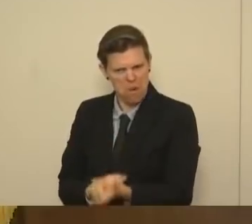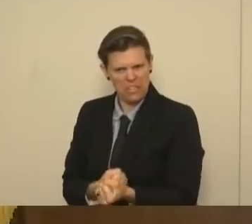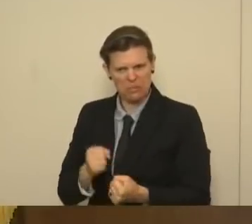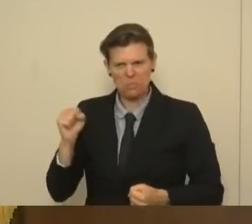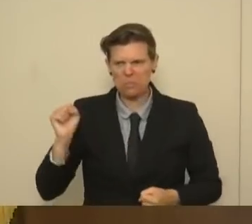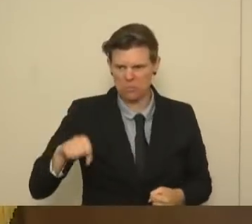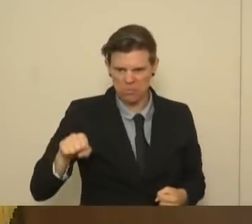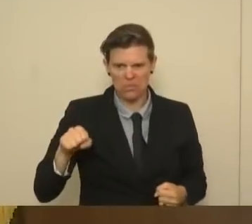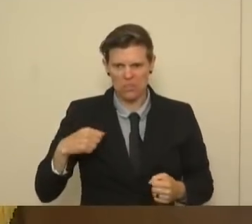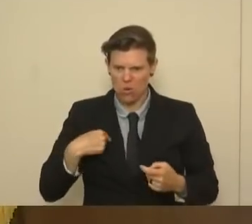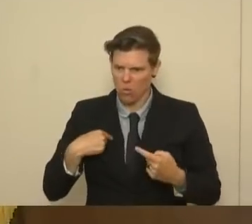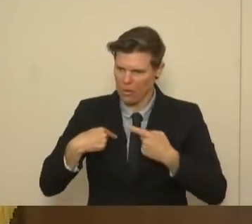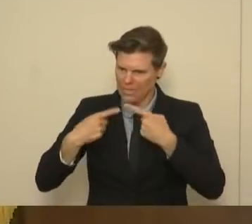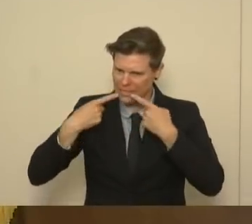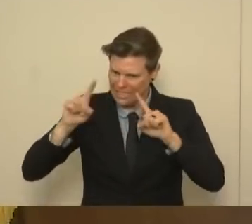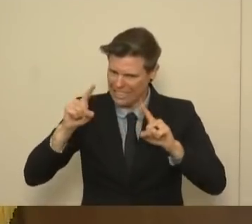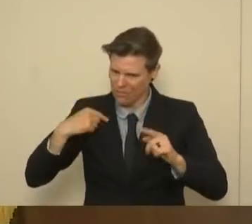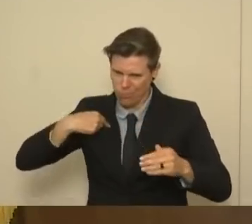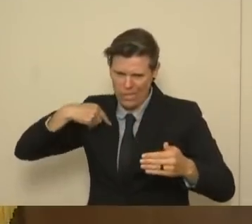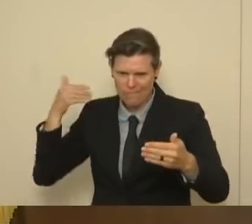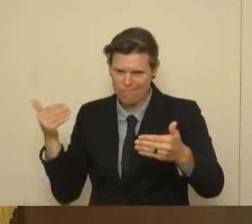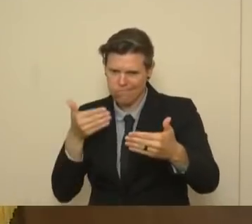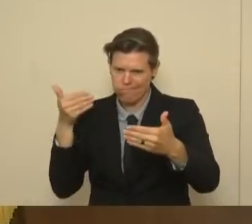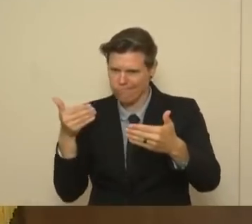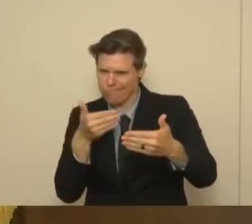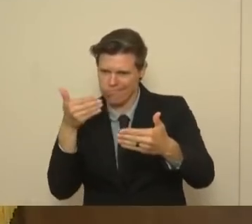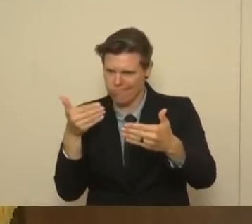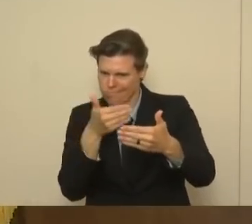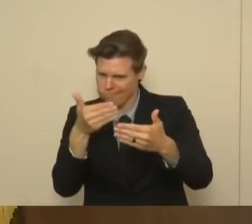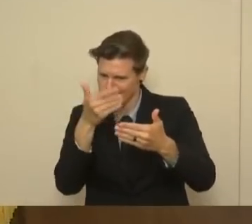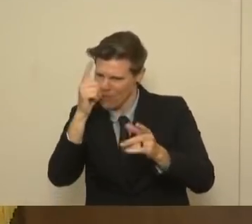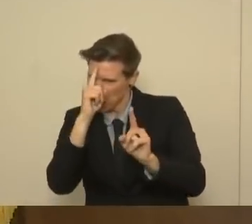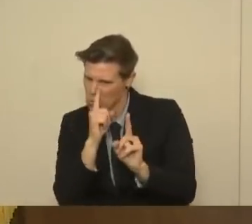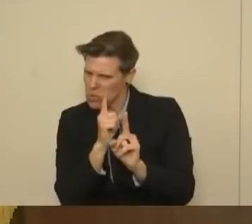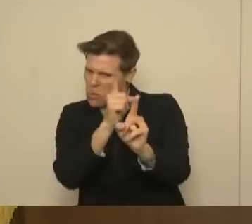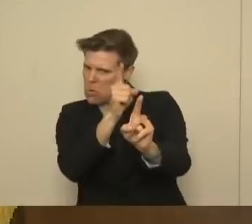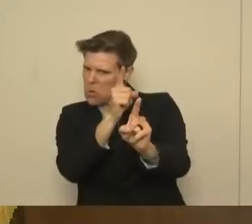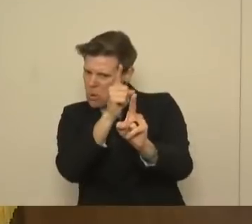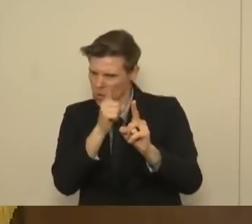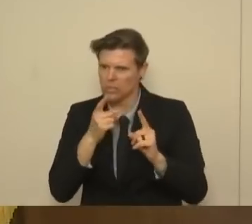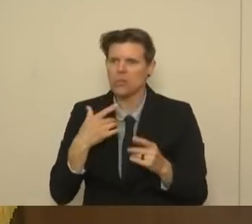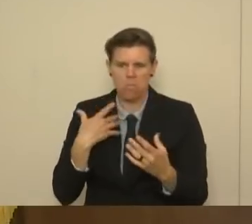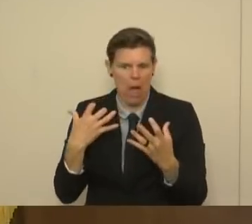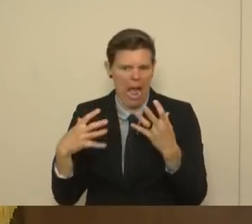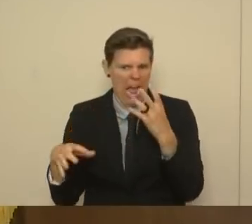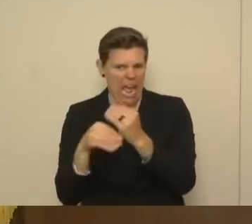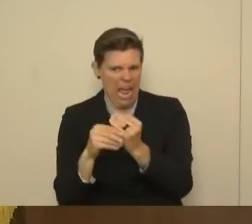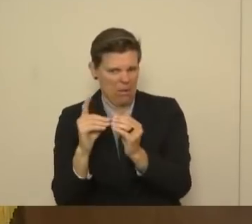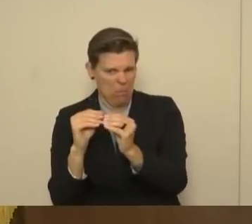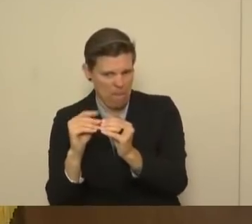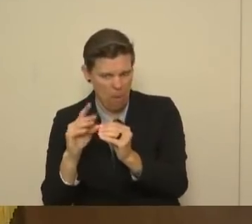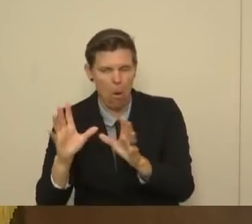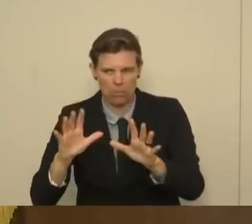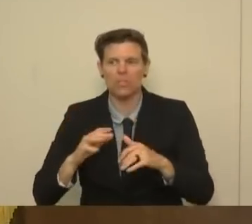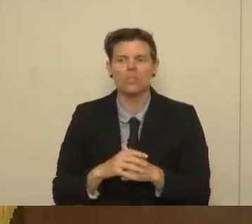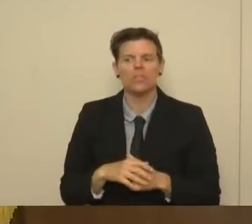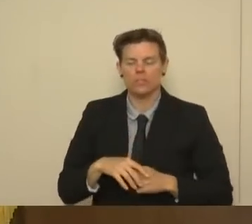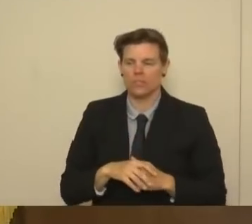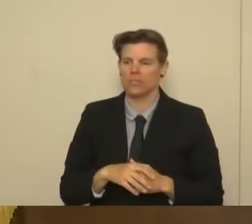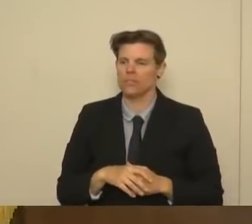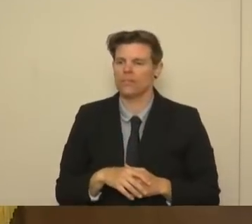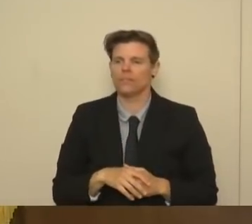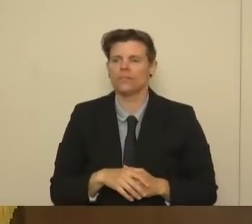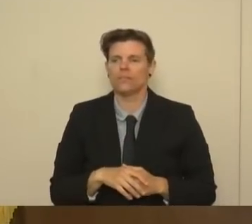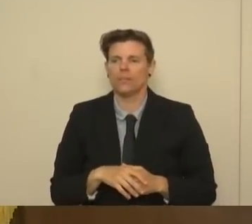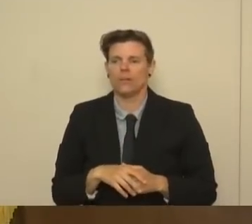finally in that respect in the right direction. And maybe one last thing, and I promise I'll end. We are not waiting for the vaccine. So you